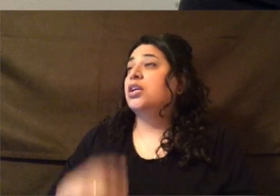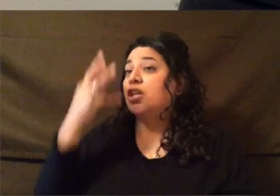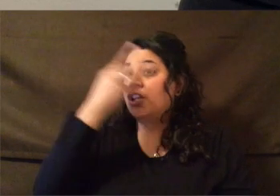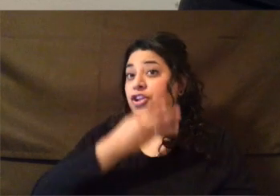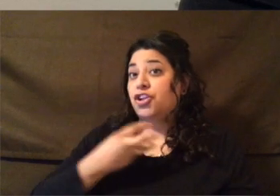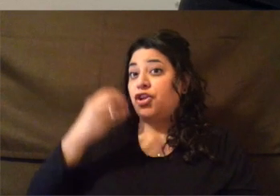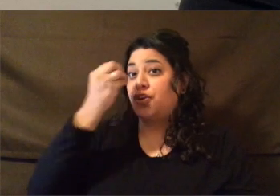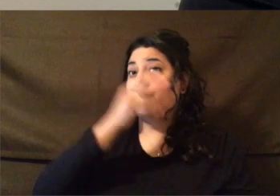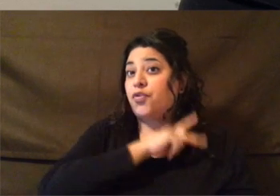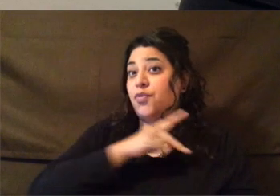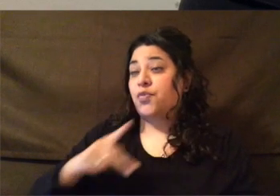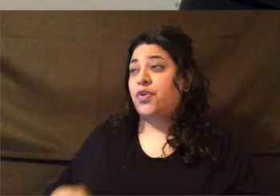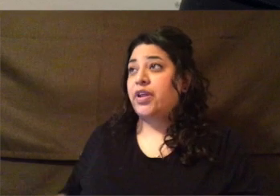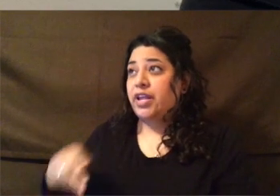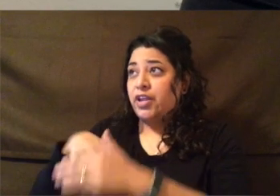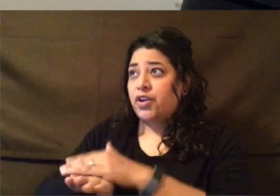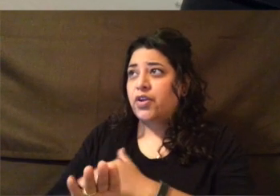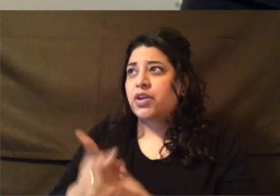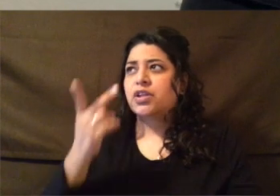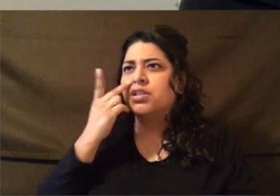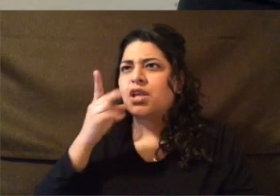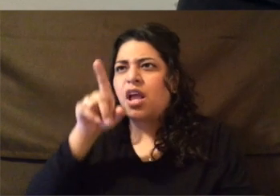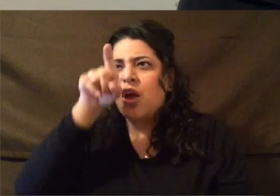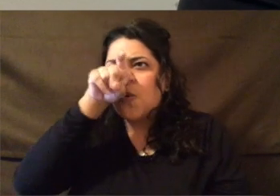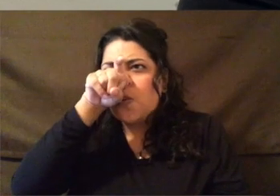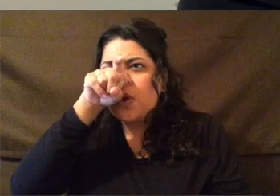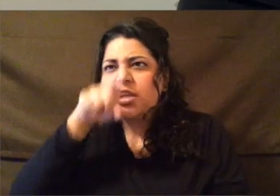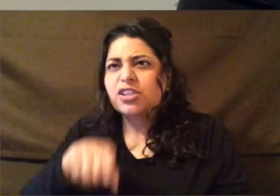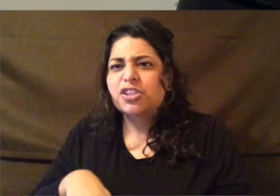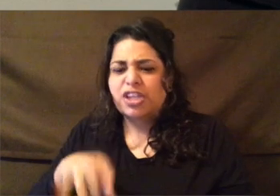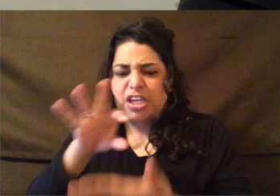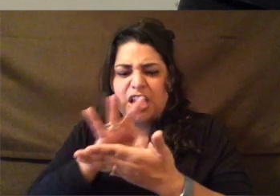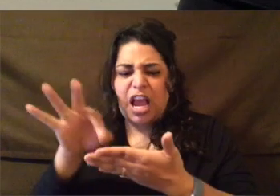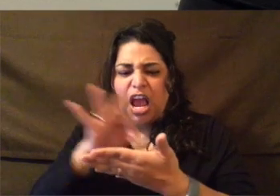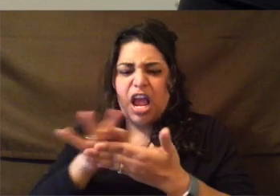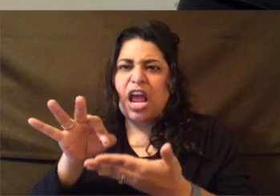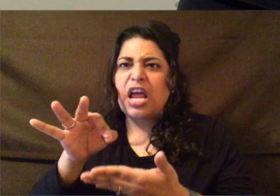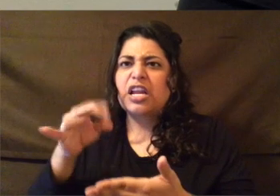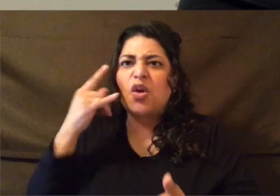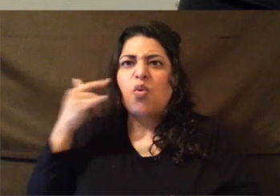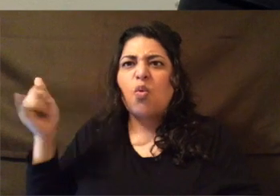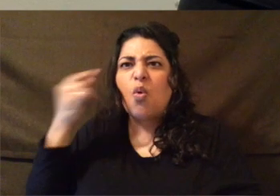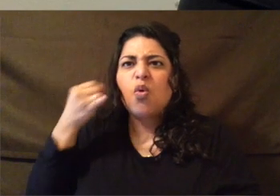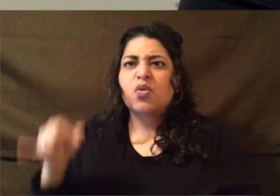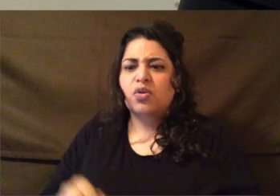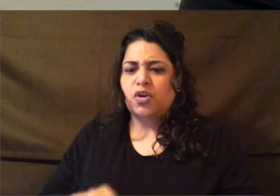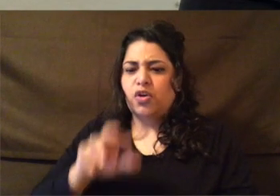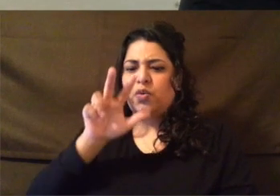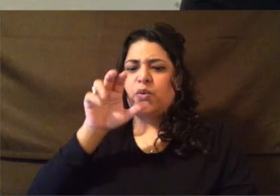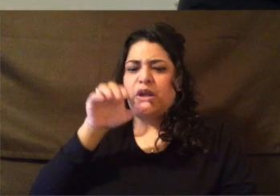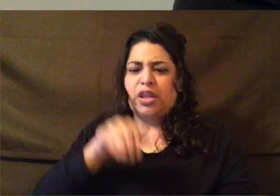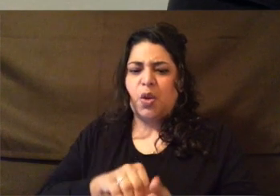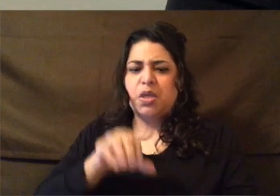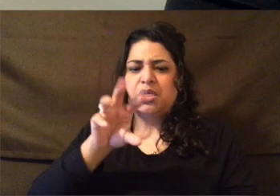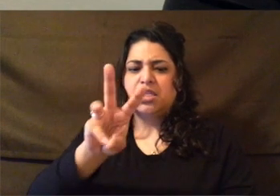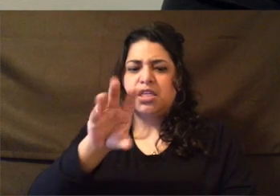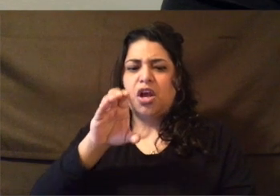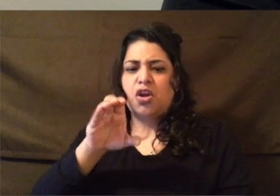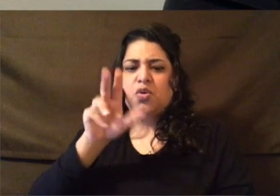The beautiful princess entered, and she saw a witch sitting at a table counting pieces of gold.